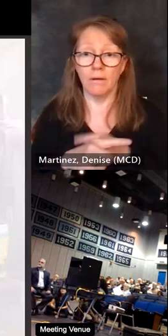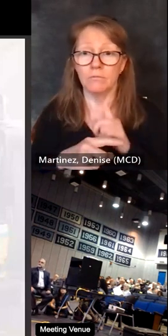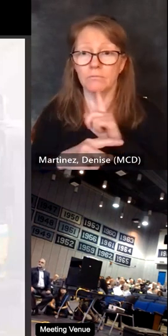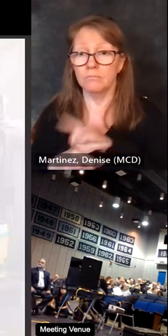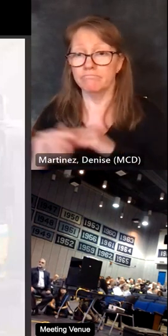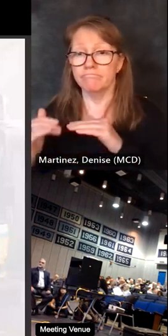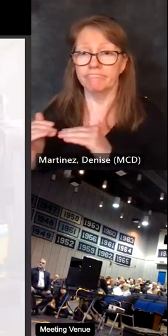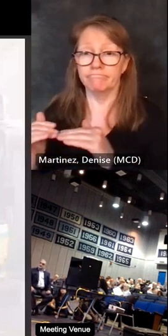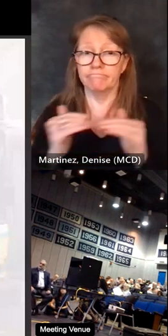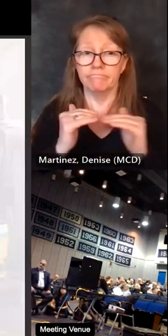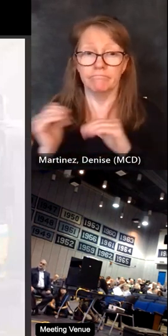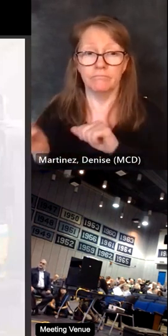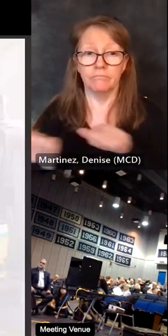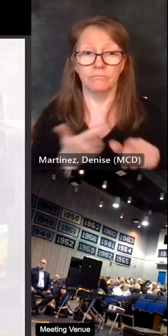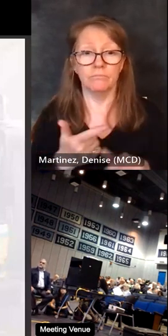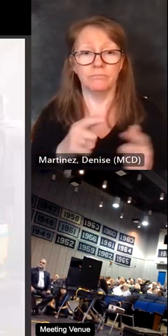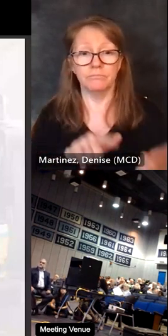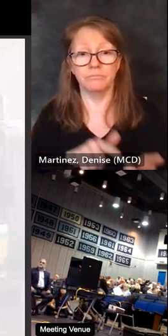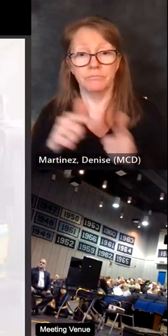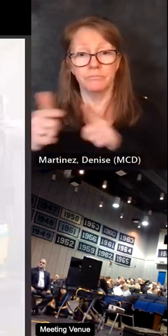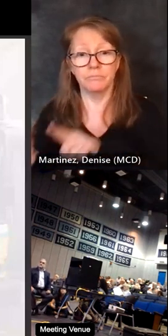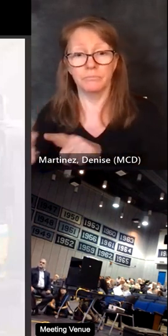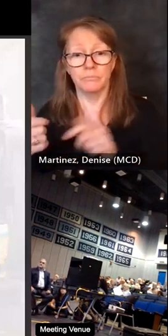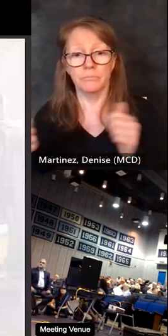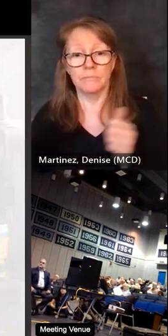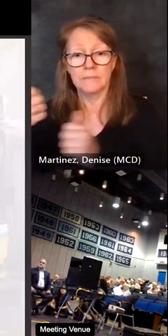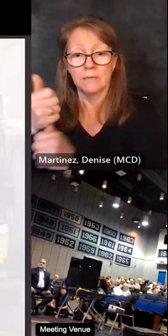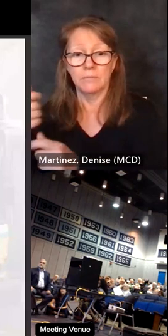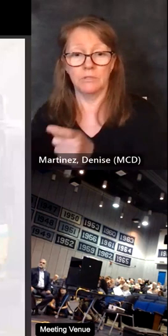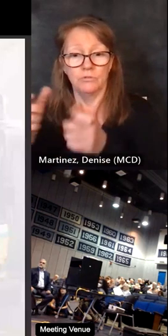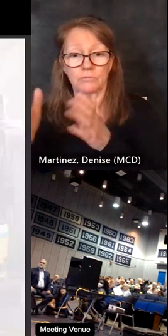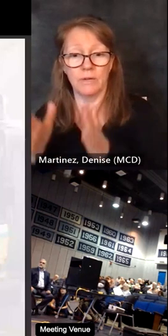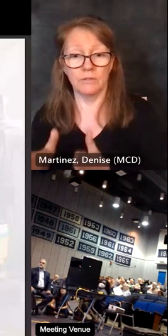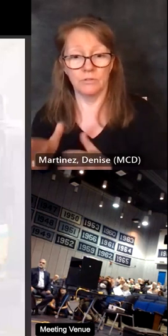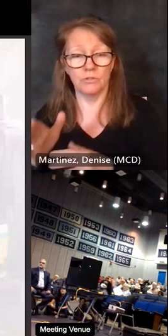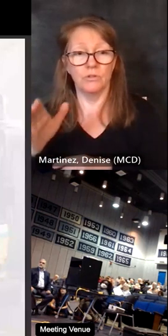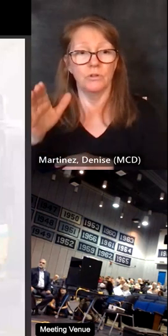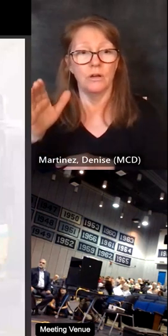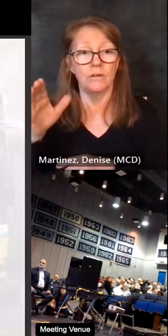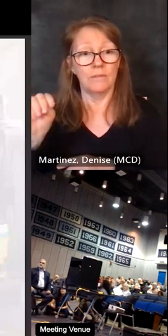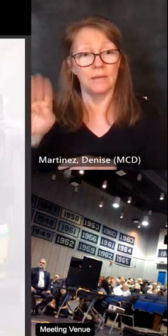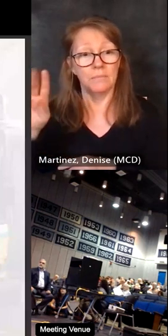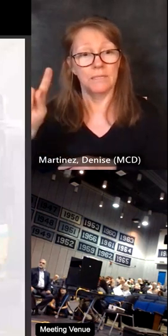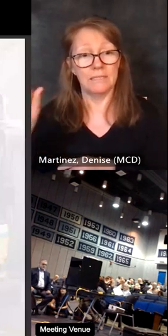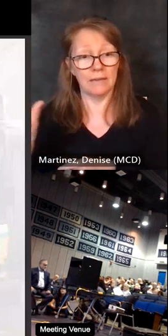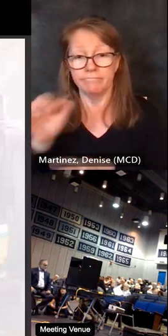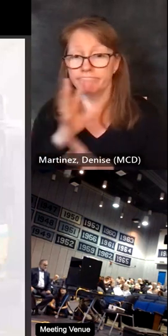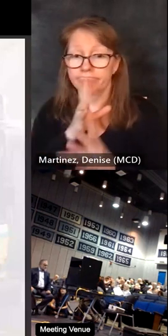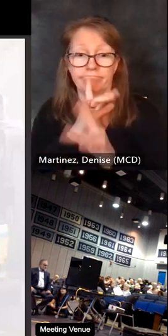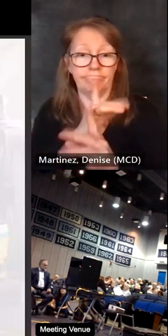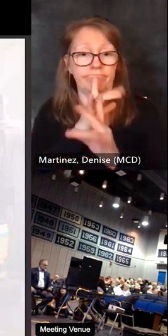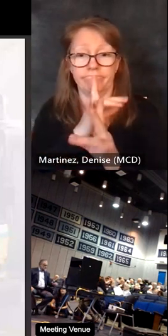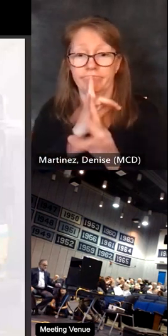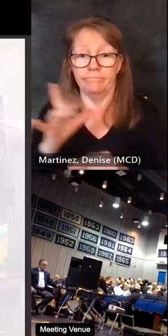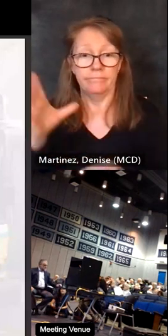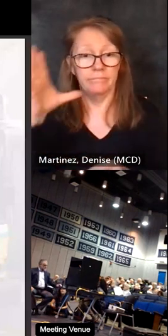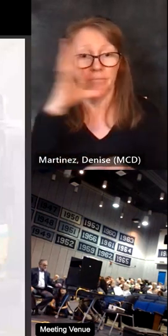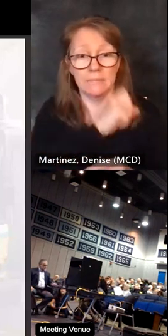turn it over to Alexander Markiewicz. He's the Deputy Director of the Bus Modernization Program for the MBTA, and he'll lead us through the presentation Q&A. Thank